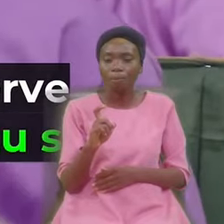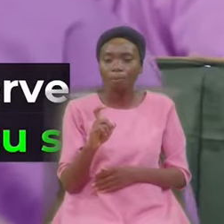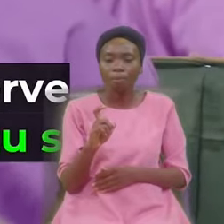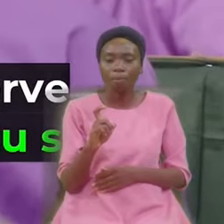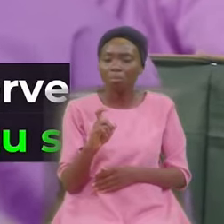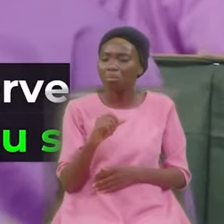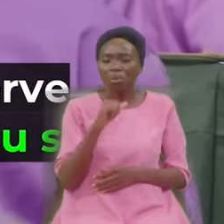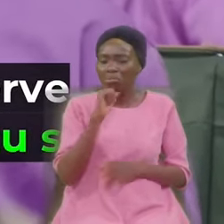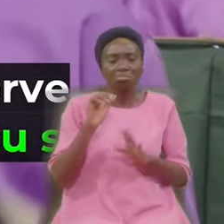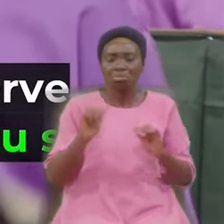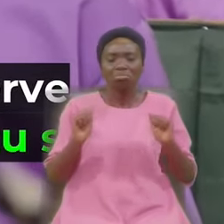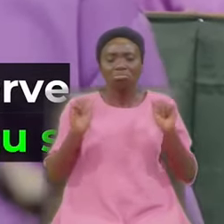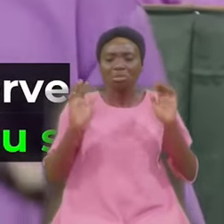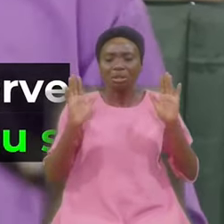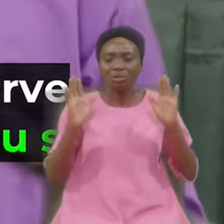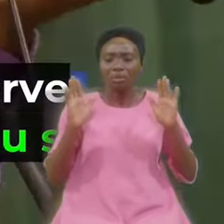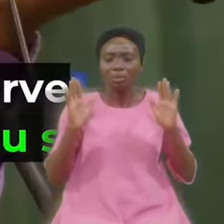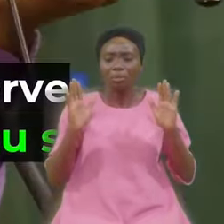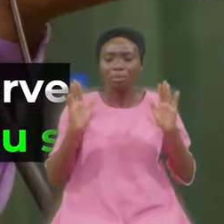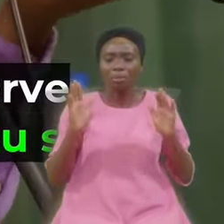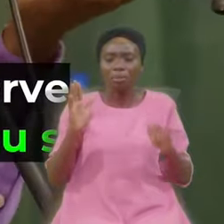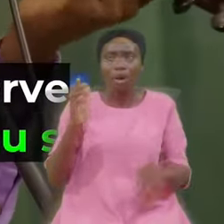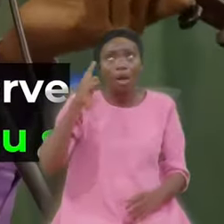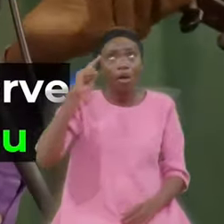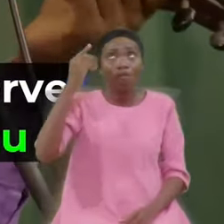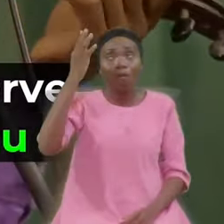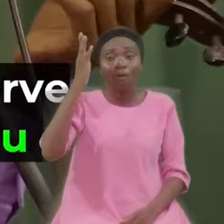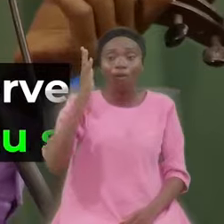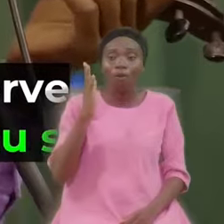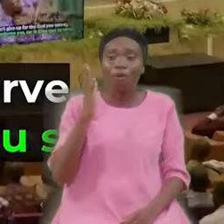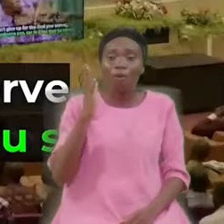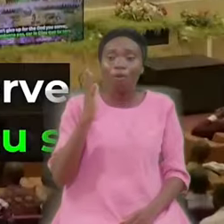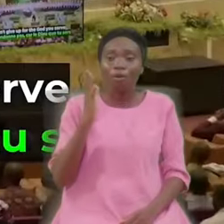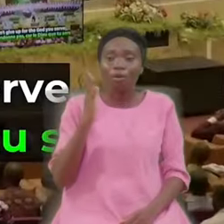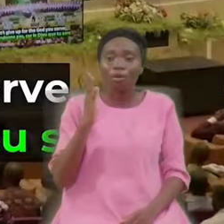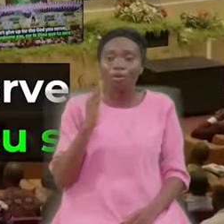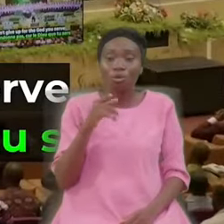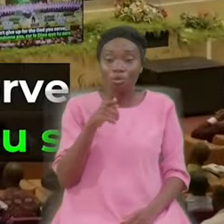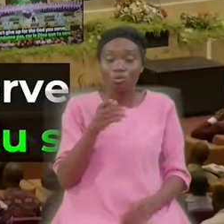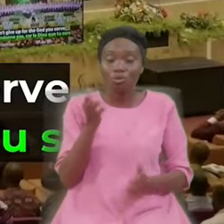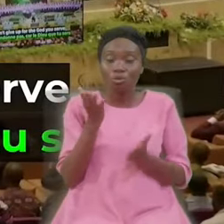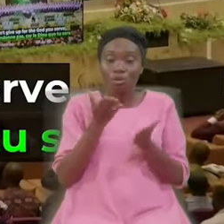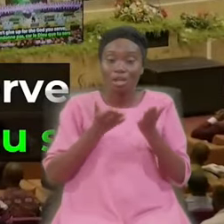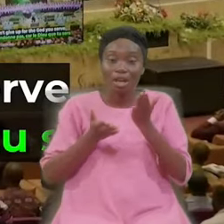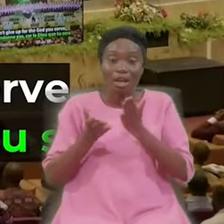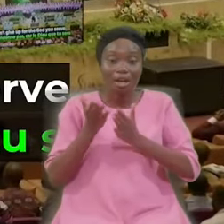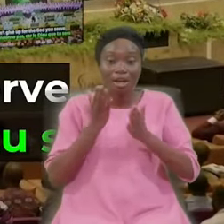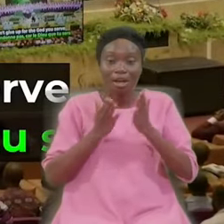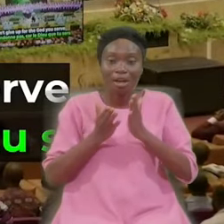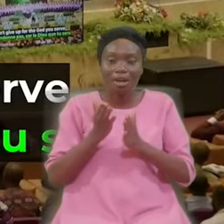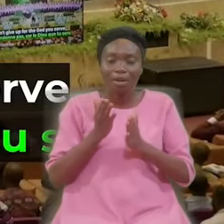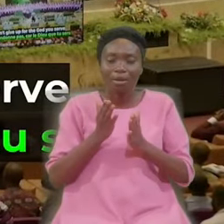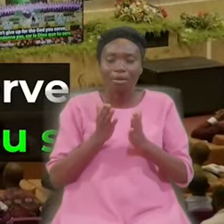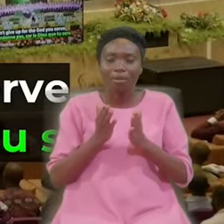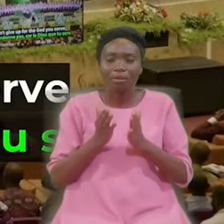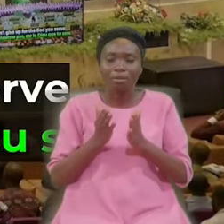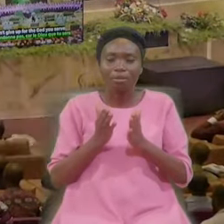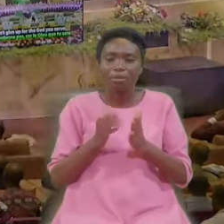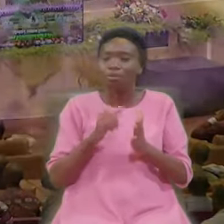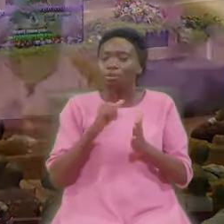alone. Don't give up, for the God you serve won't leave